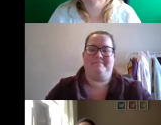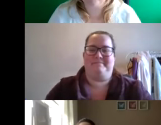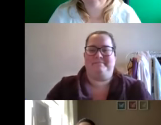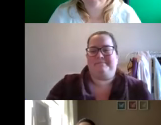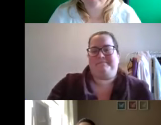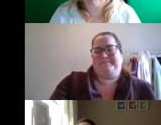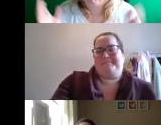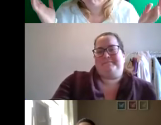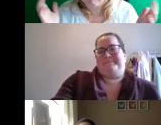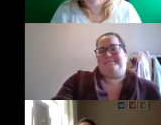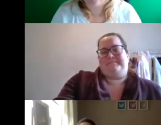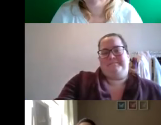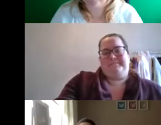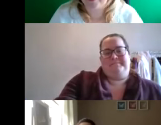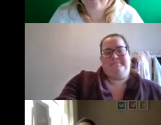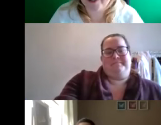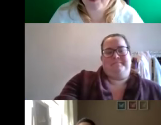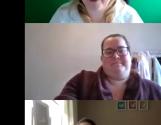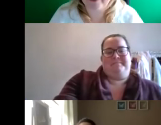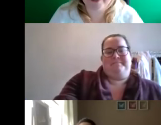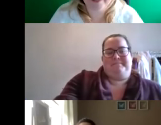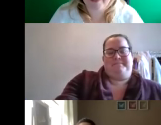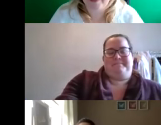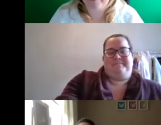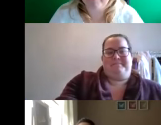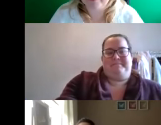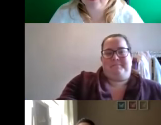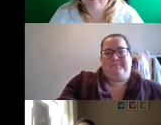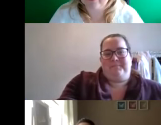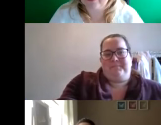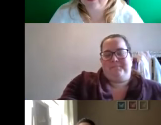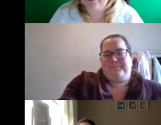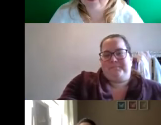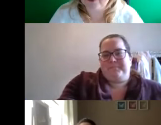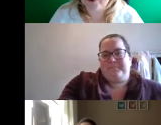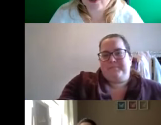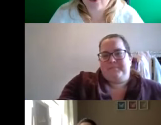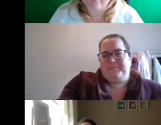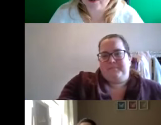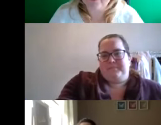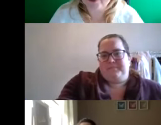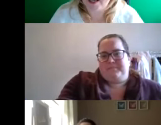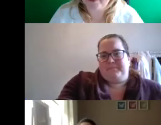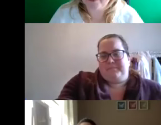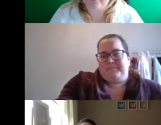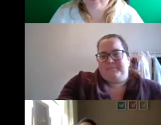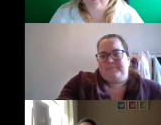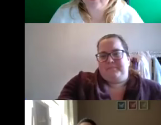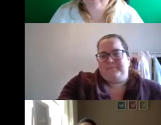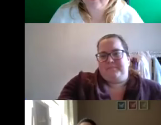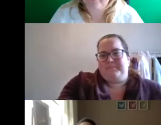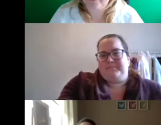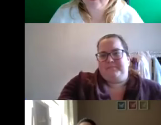in the pub voice, yeah, or in the coffee shop, whatever. So you know, we've got those. Or if you go for a job